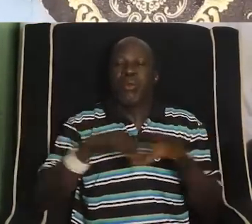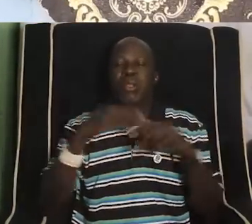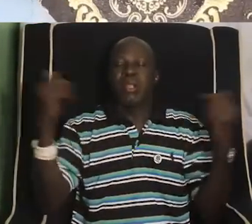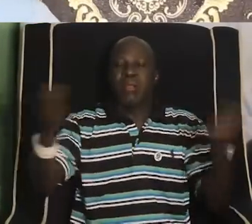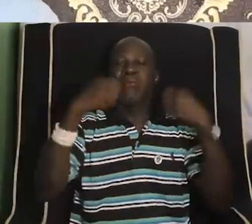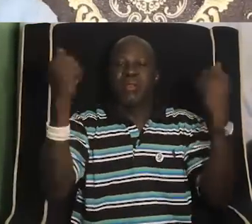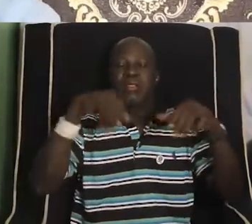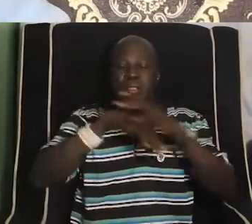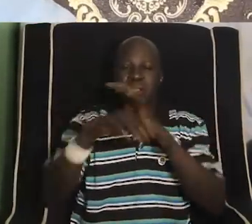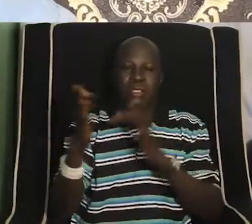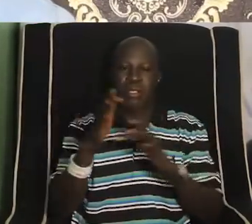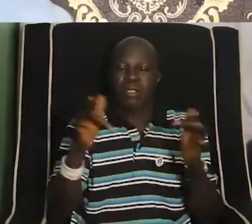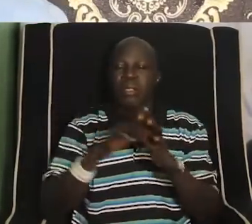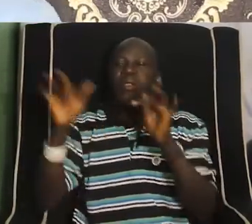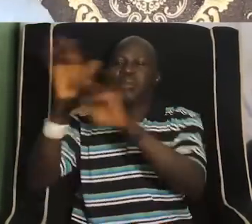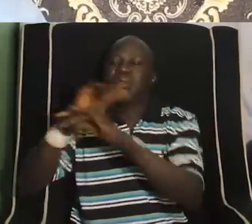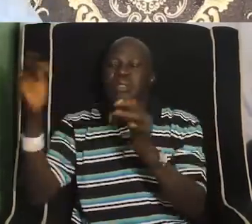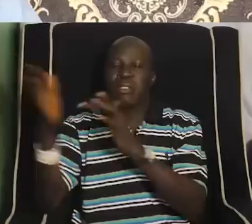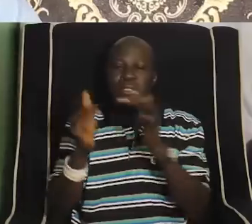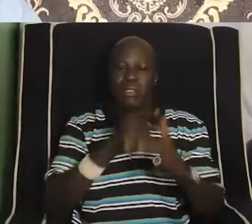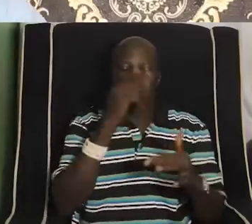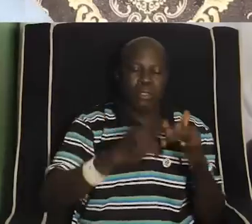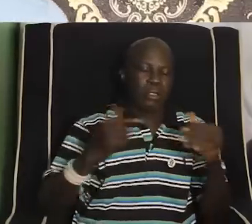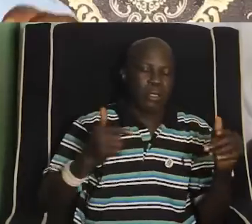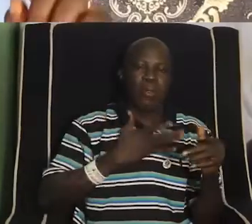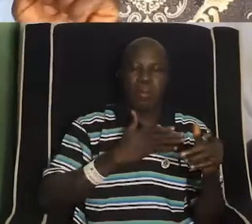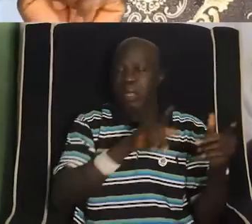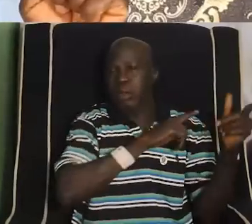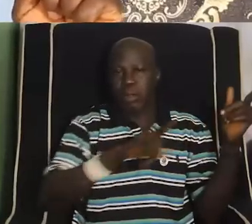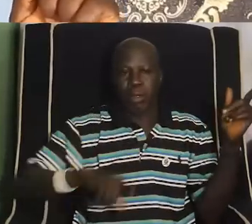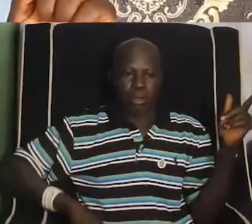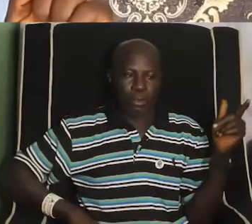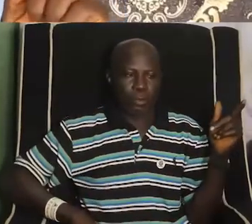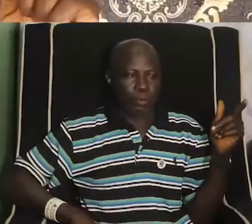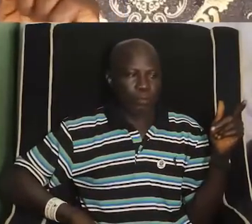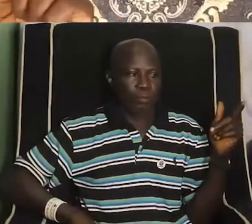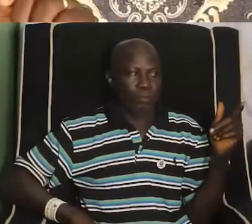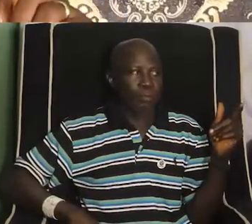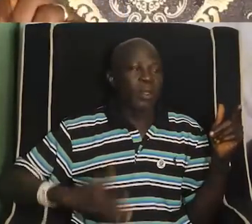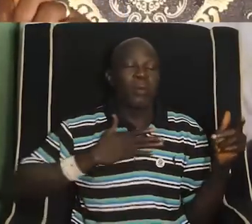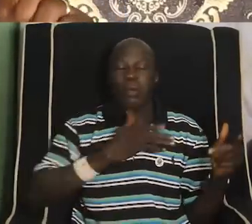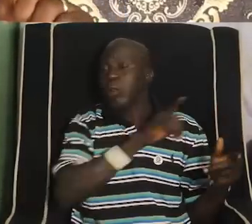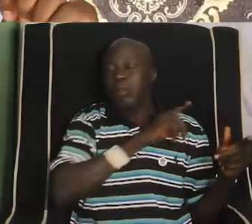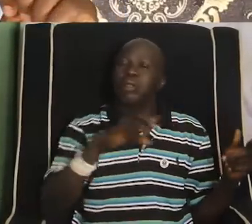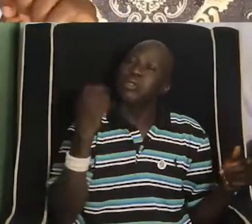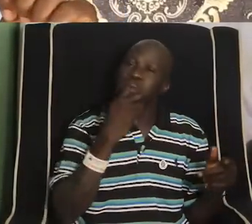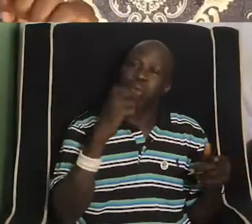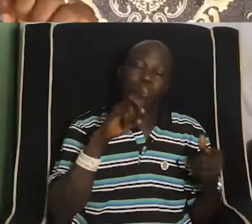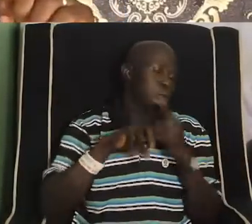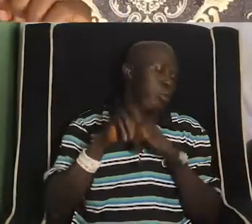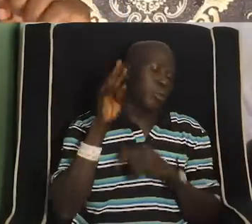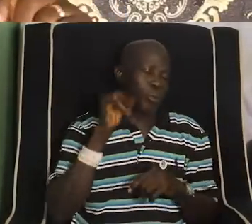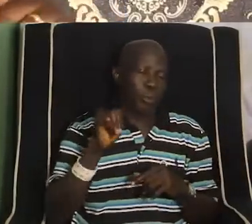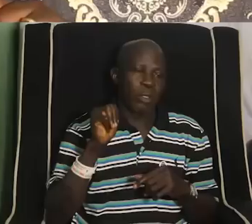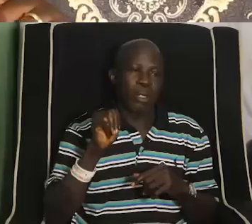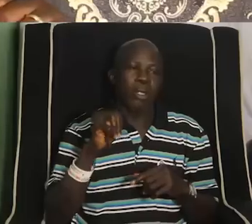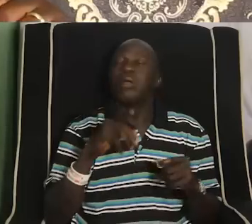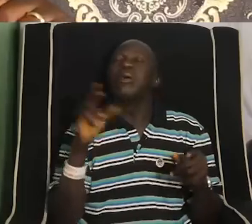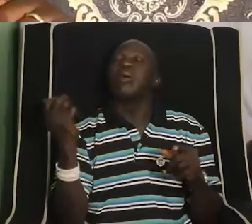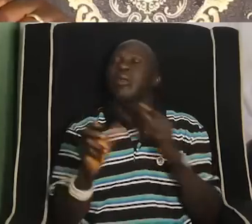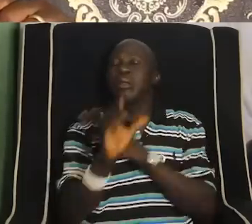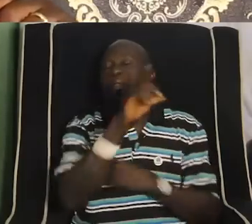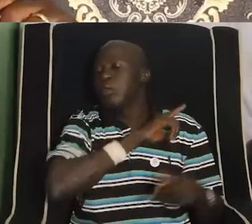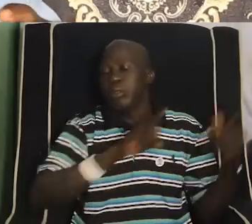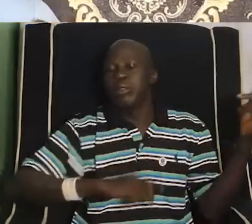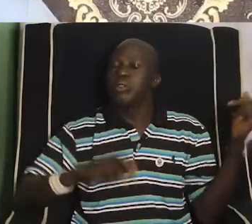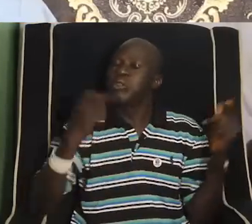anuba. Amen. Jesu Oluwa wa. Amen. My Lord. Oluwa ko si mi. The Lord spoke to me. Oluwa ko si mi. The Lord spoke to